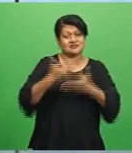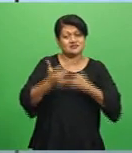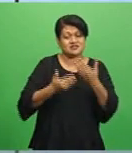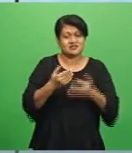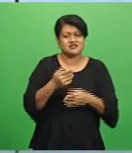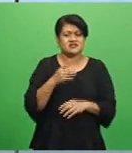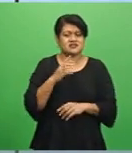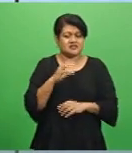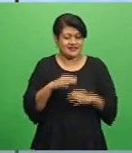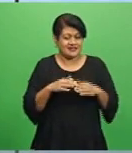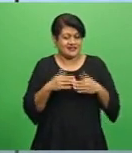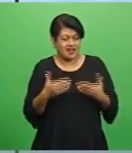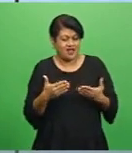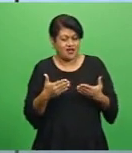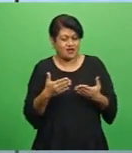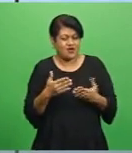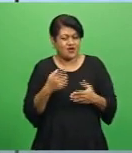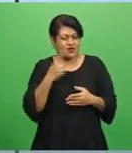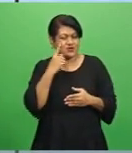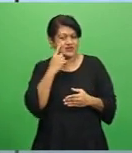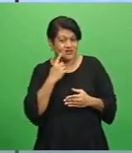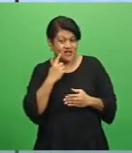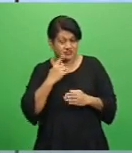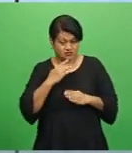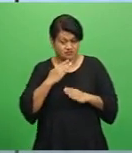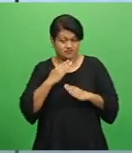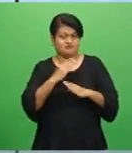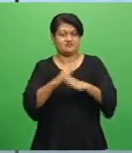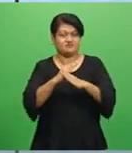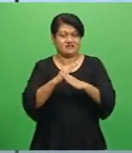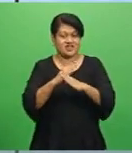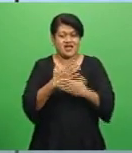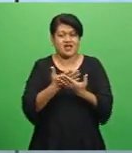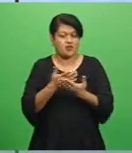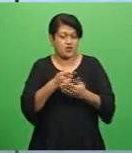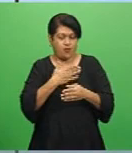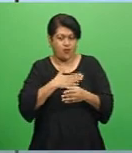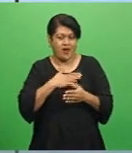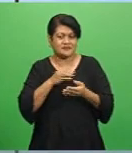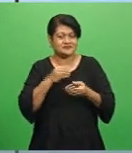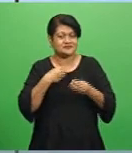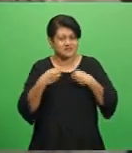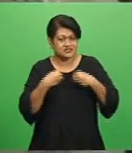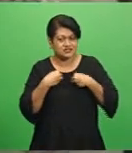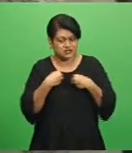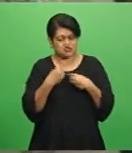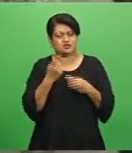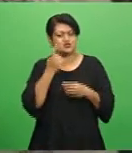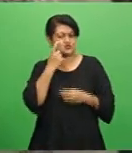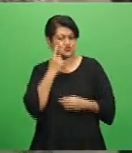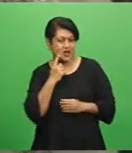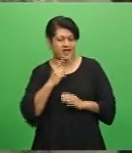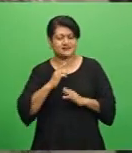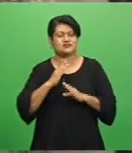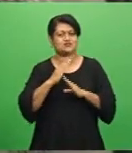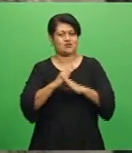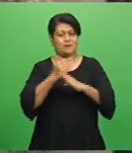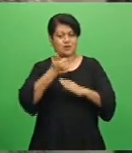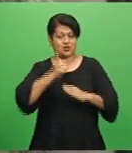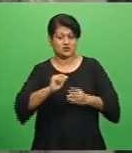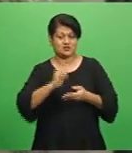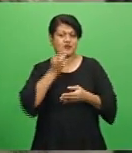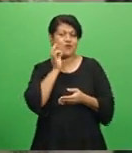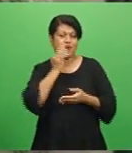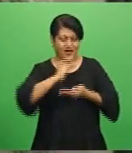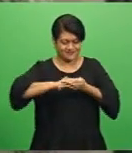temporary relaxation of the ban is to help businesses get rid of current stock. The Attorney General says awareness